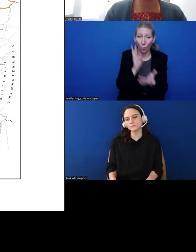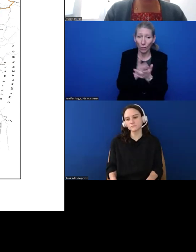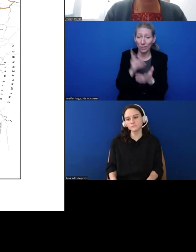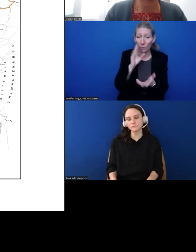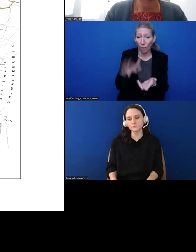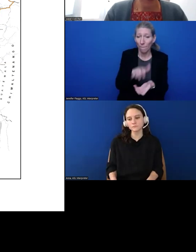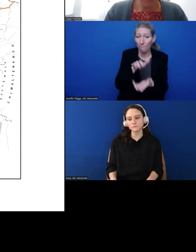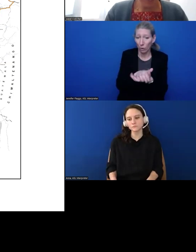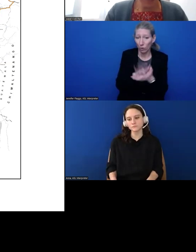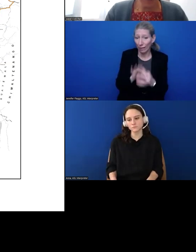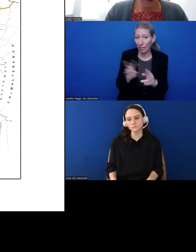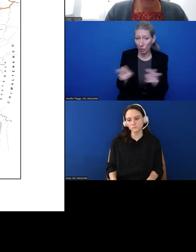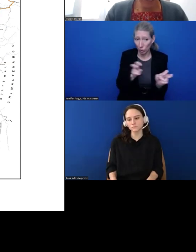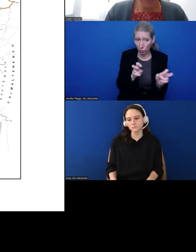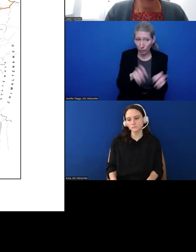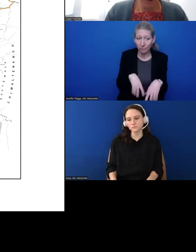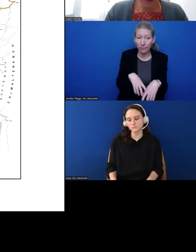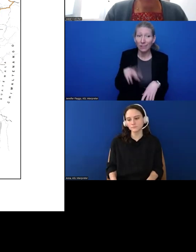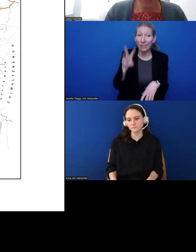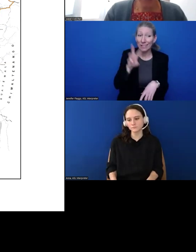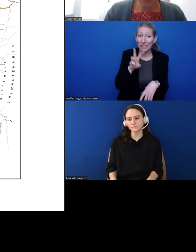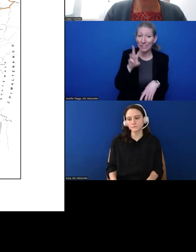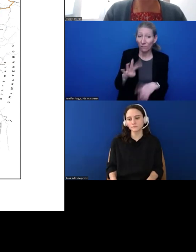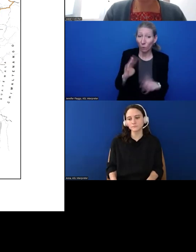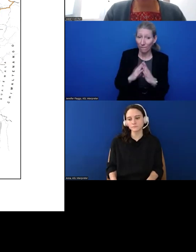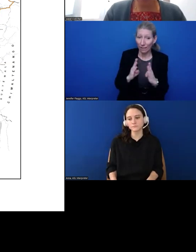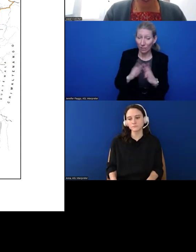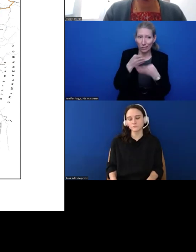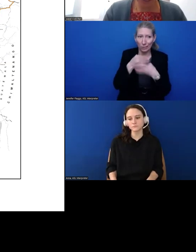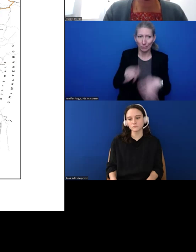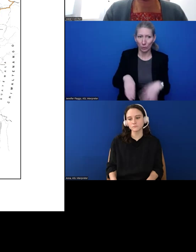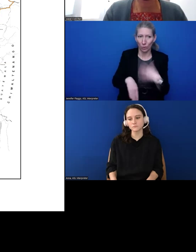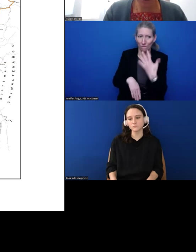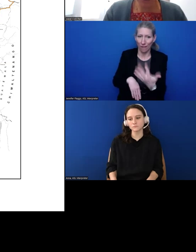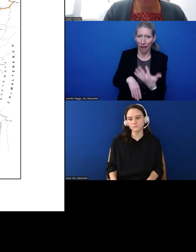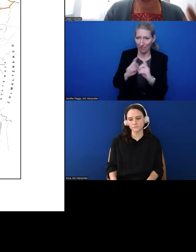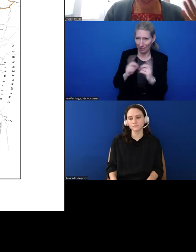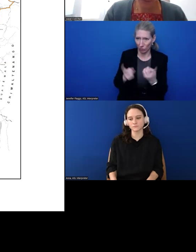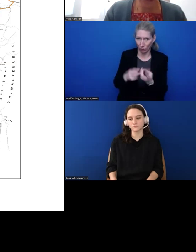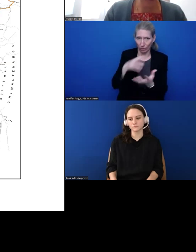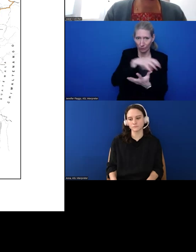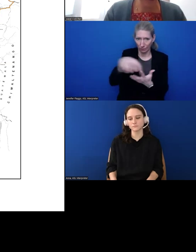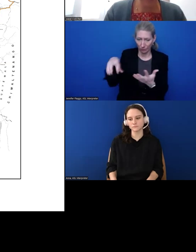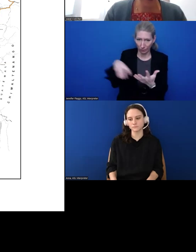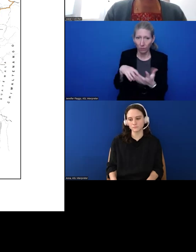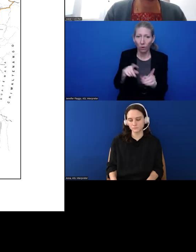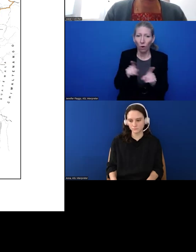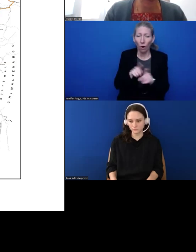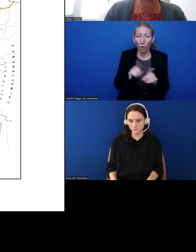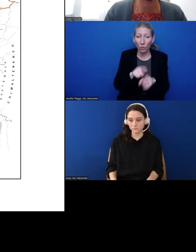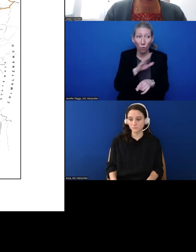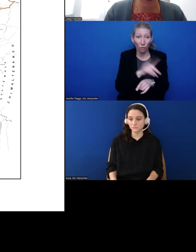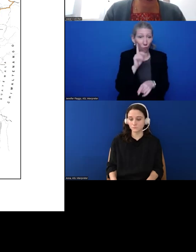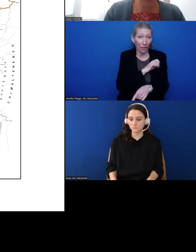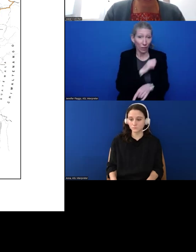marriage-related issues. The 64 villages were divided into 5 districts, although in the minds of the authorities there were to